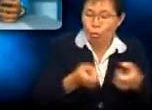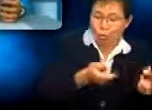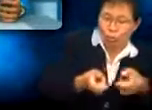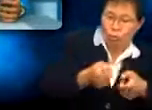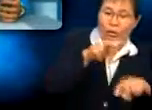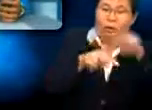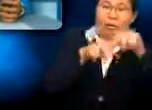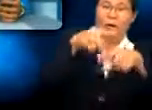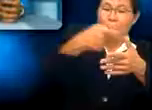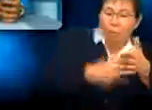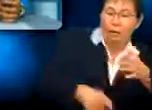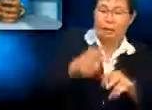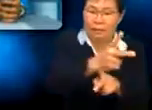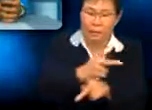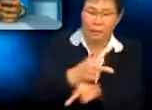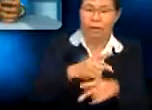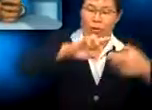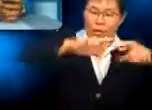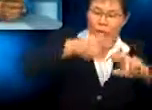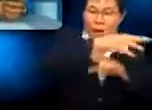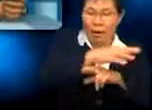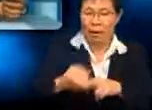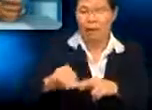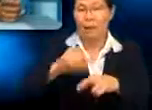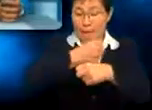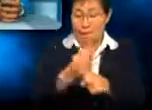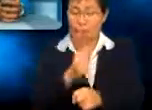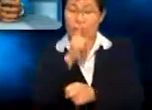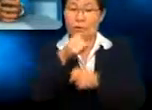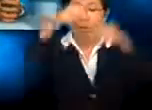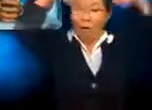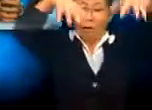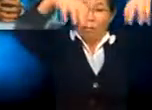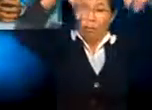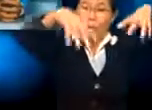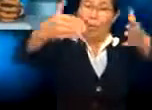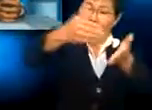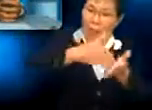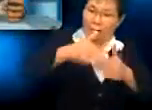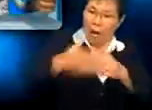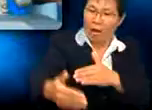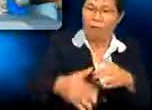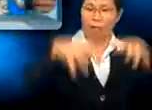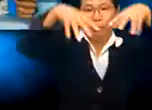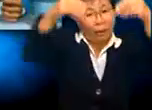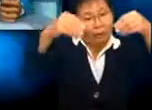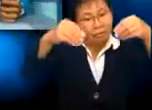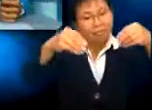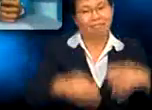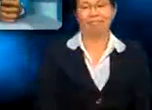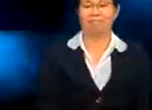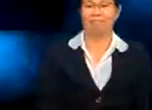regulate prices, take care of repairs, and make sure the lights come on again after a blackout?